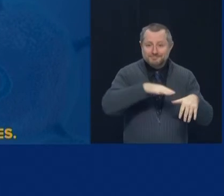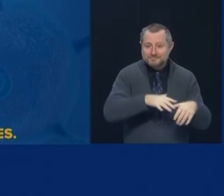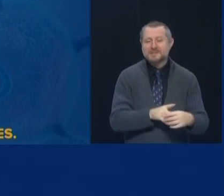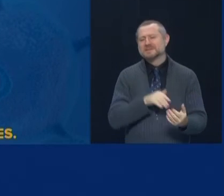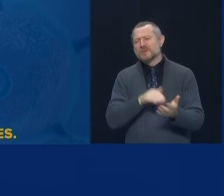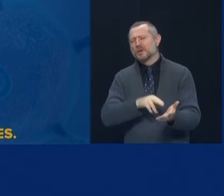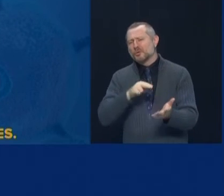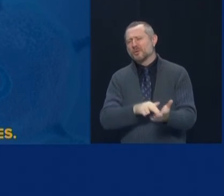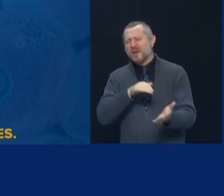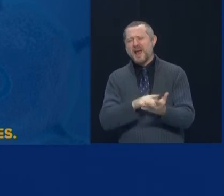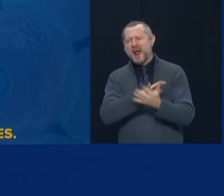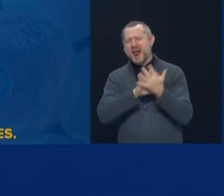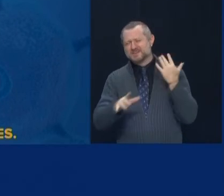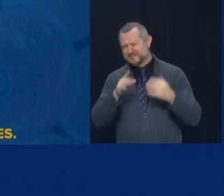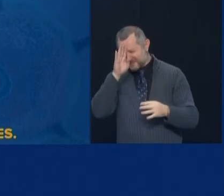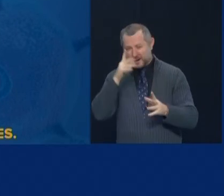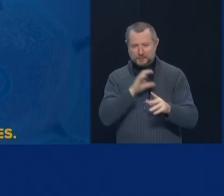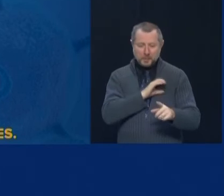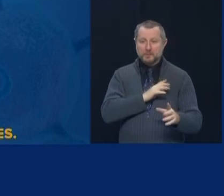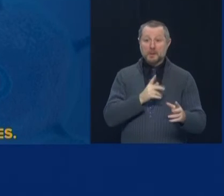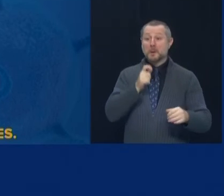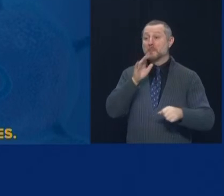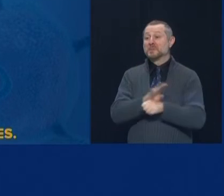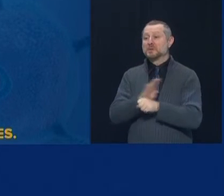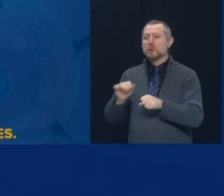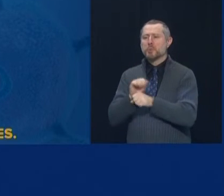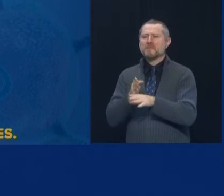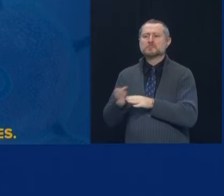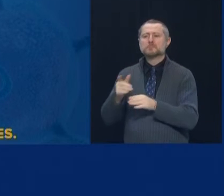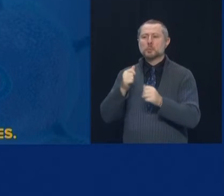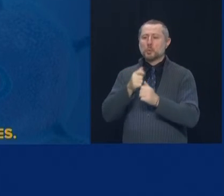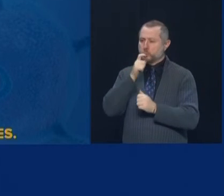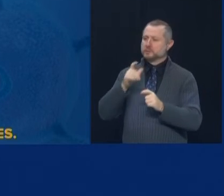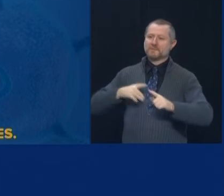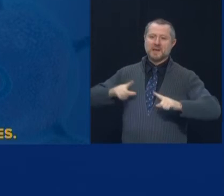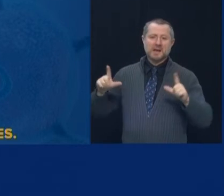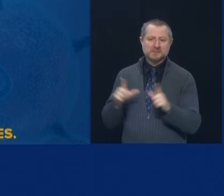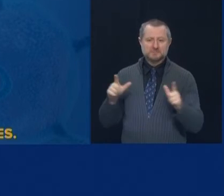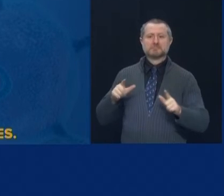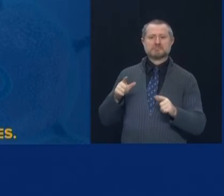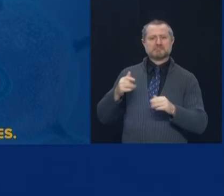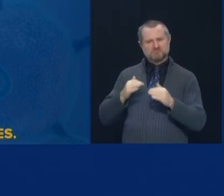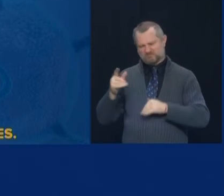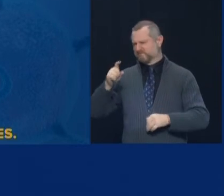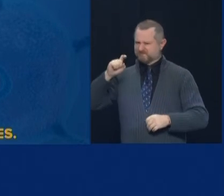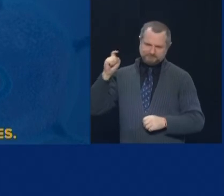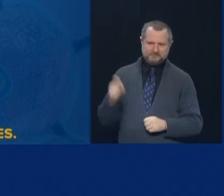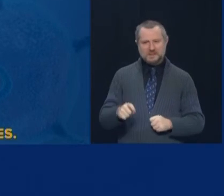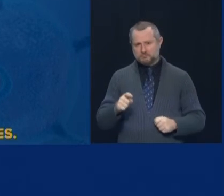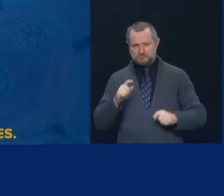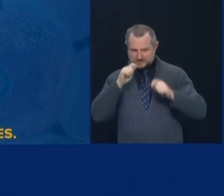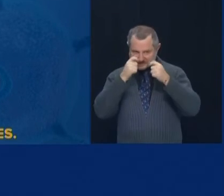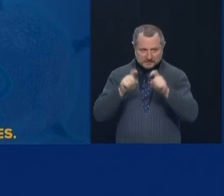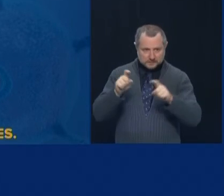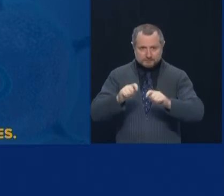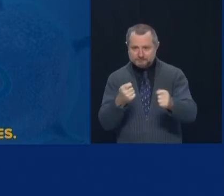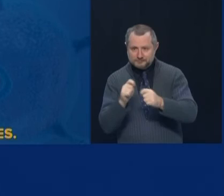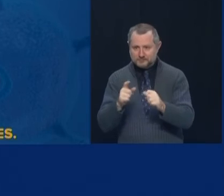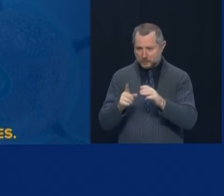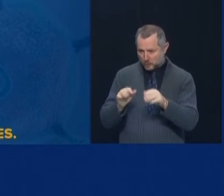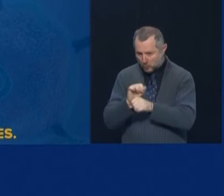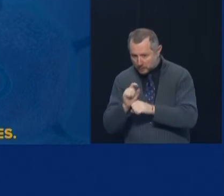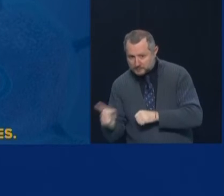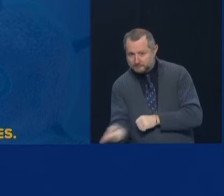business professionals who have licenses, who have to be tested as part of their work. You want to be fair